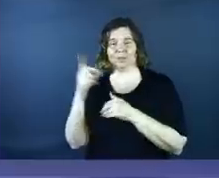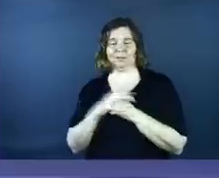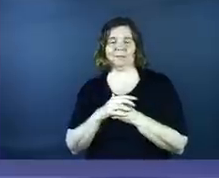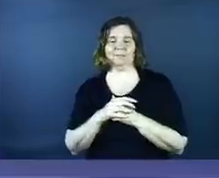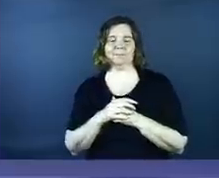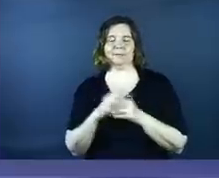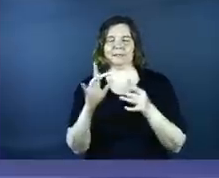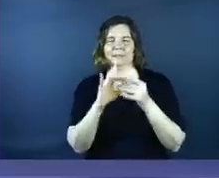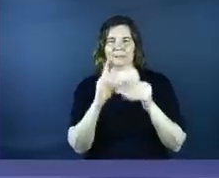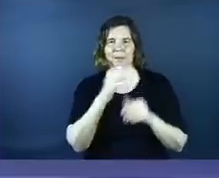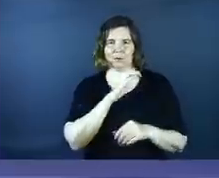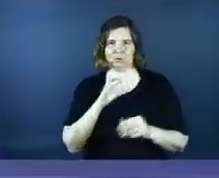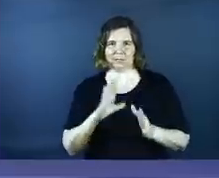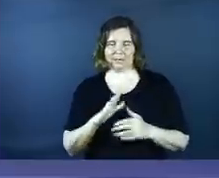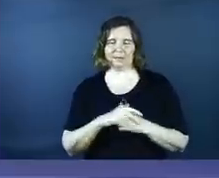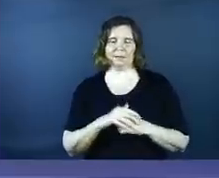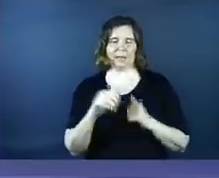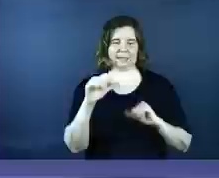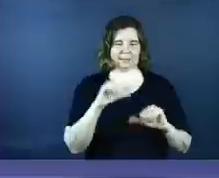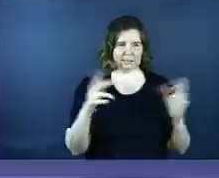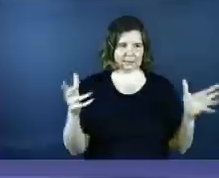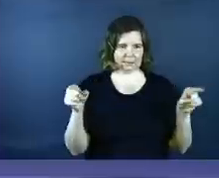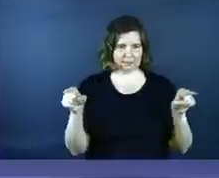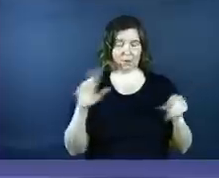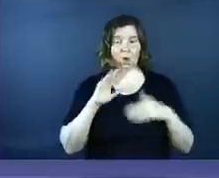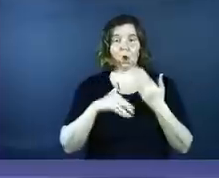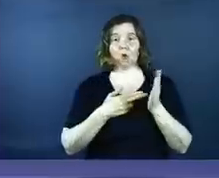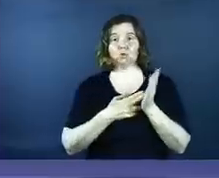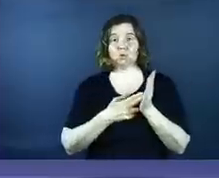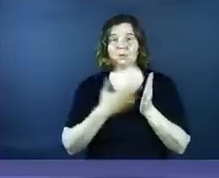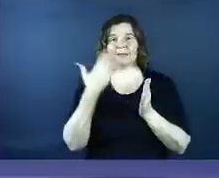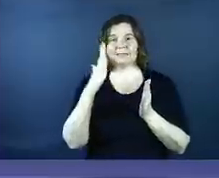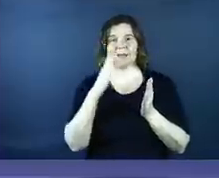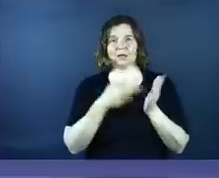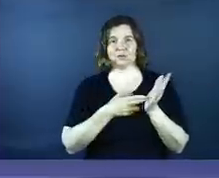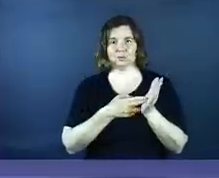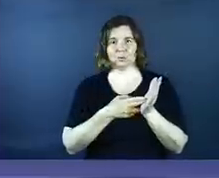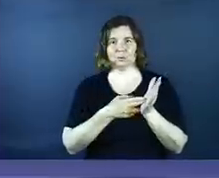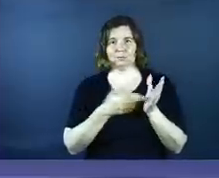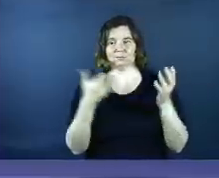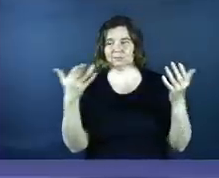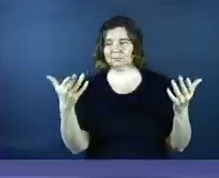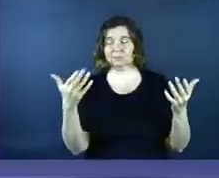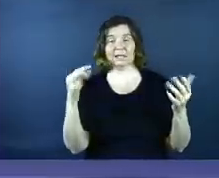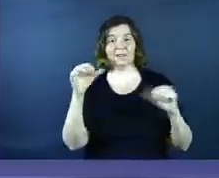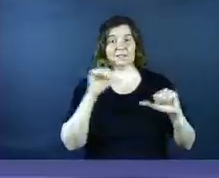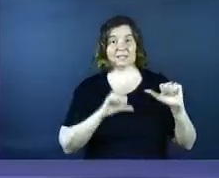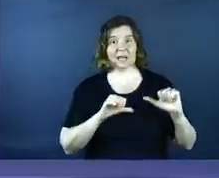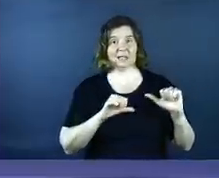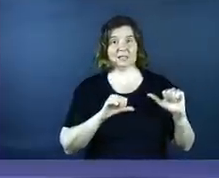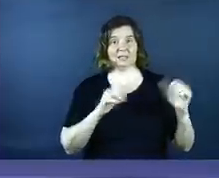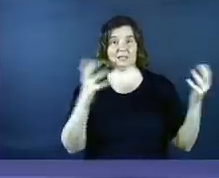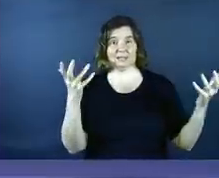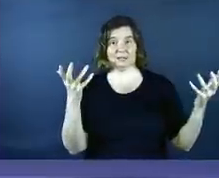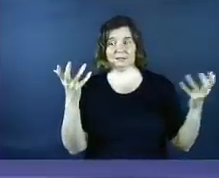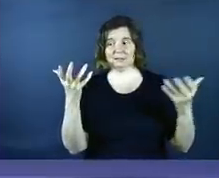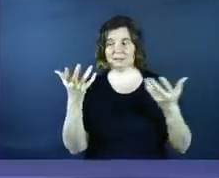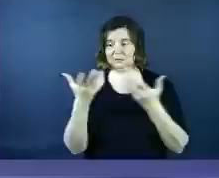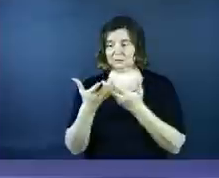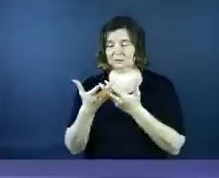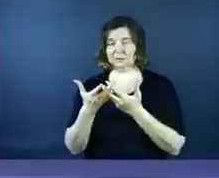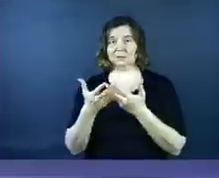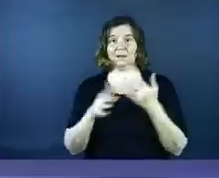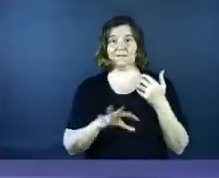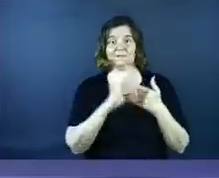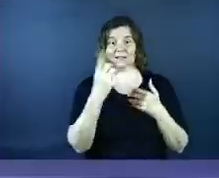Make this statement about Christianity and science. All truth is God's truth. If science finds and